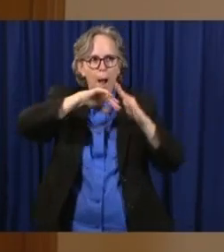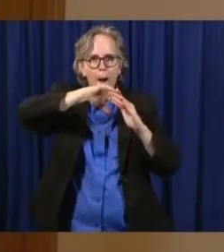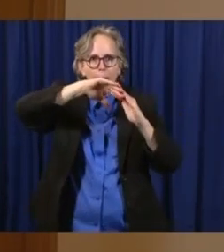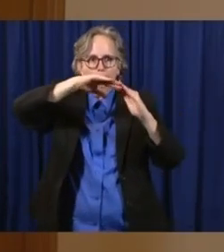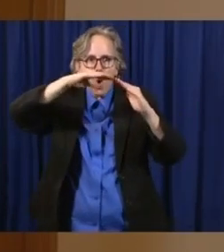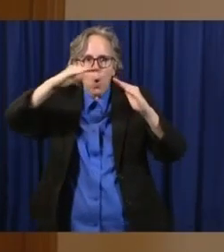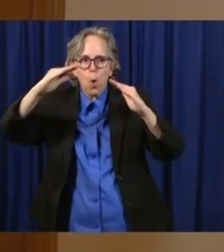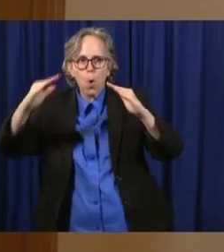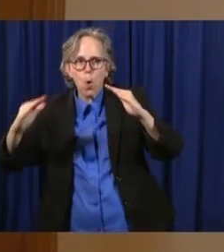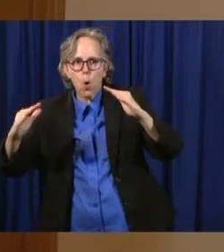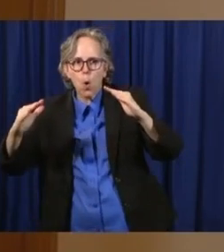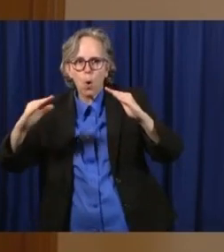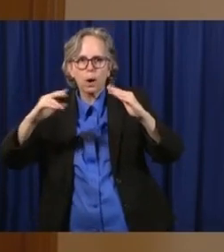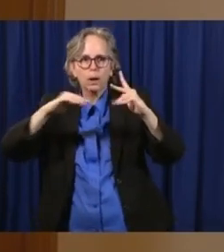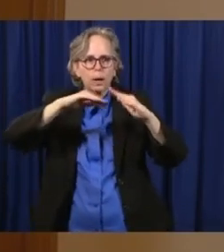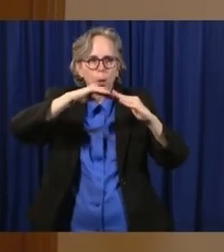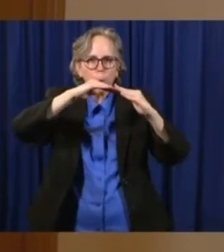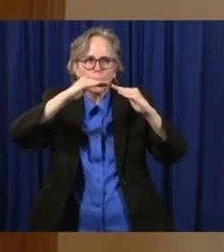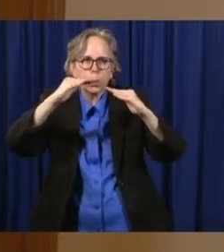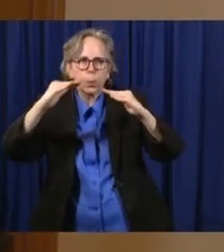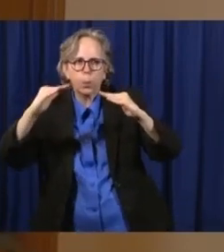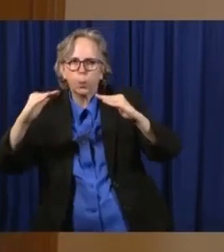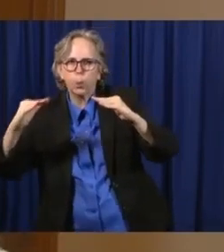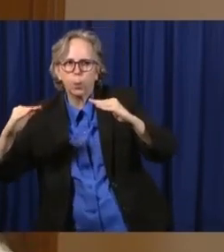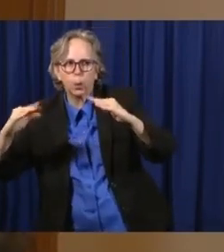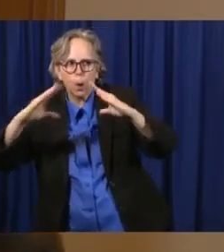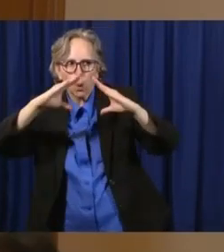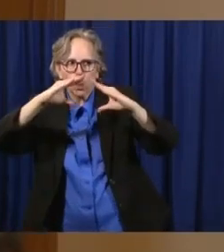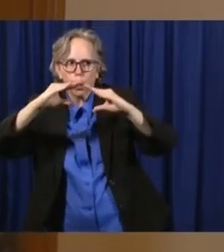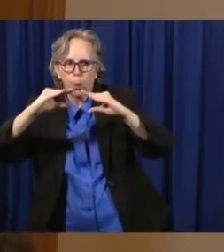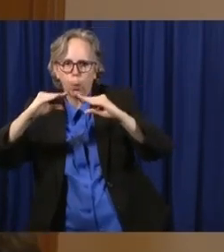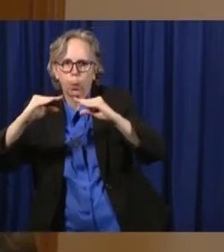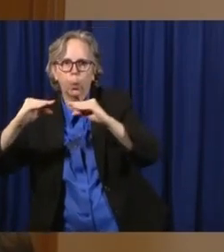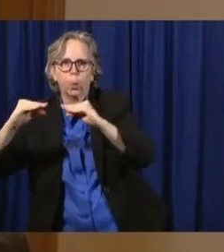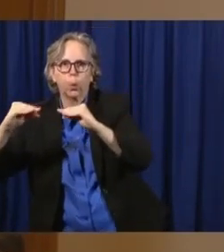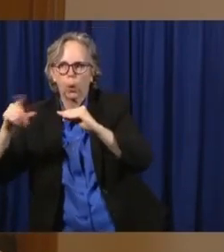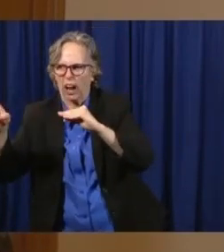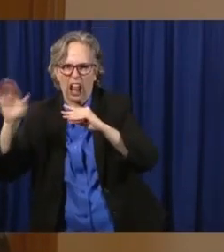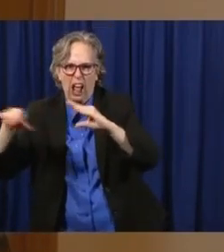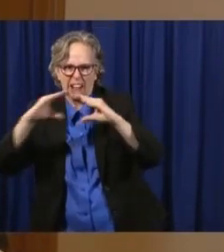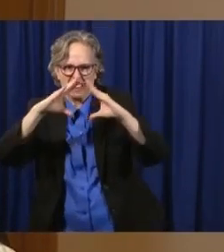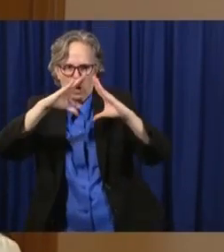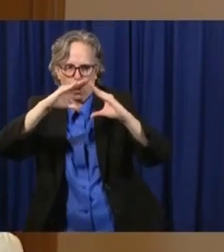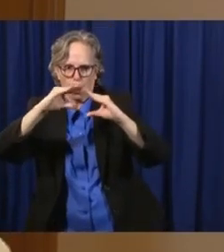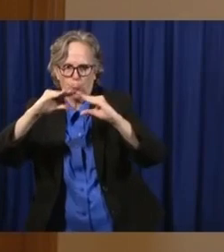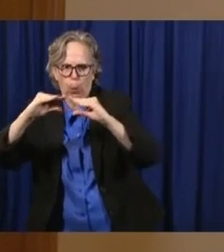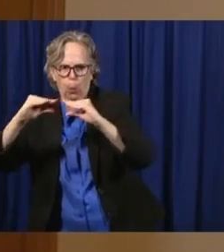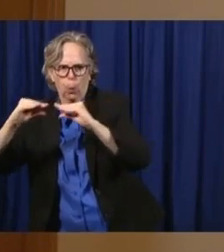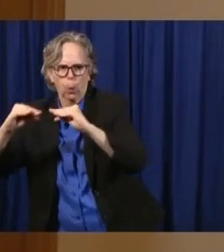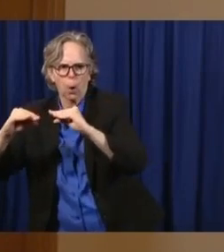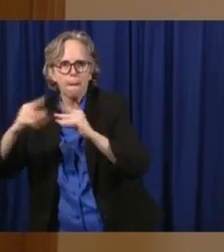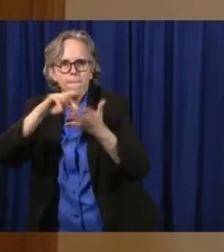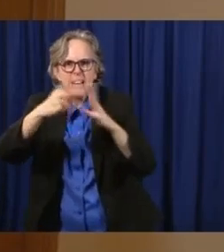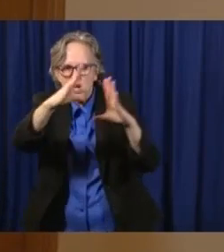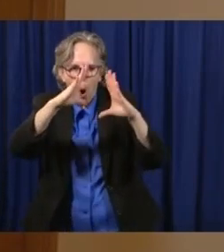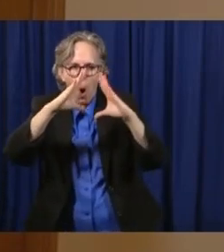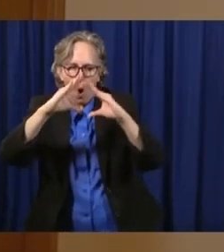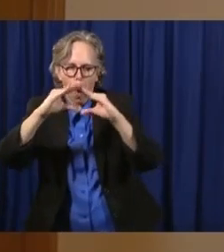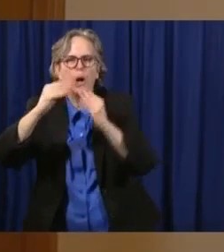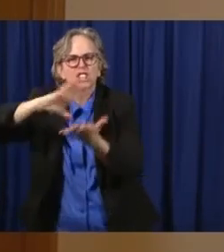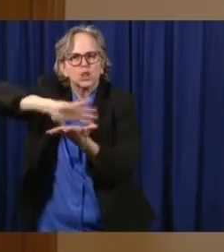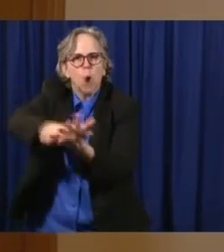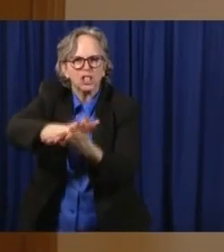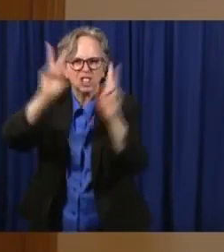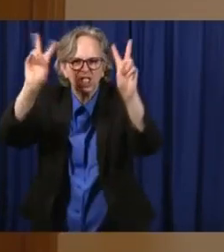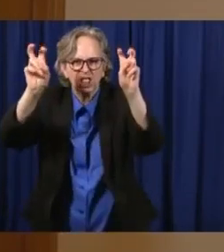this. Ebo's doing our little, Governor, I don't know if you can see it, but you have squashed this and you have stretched it.